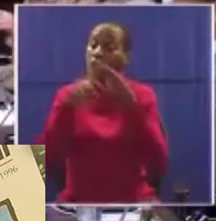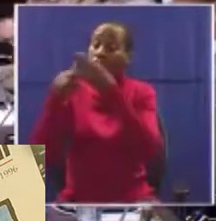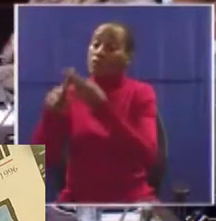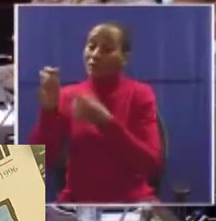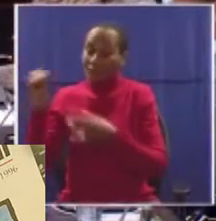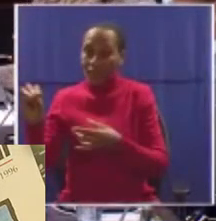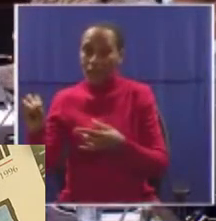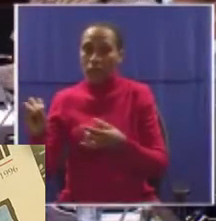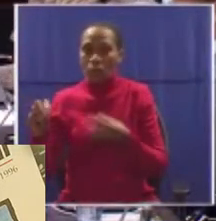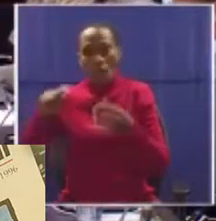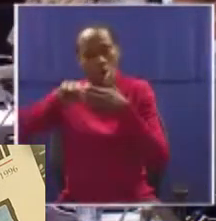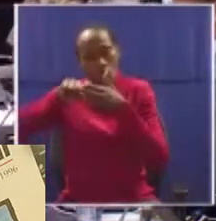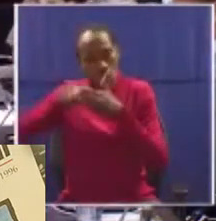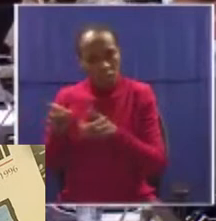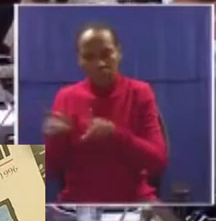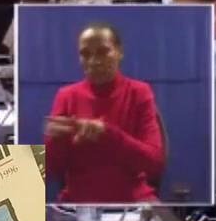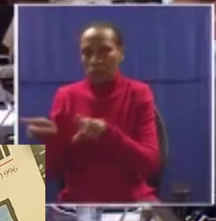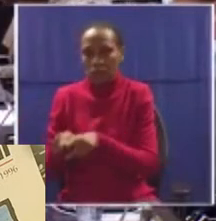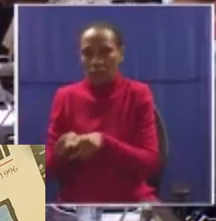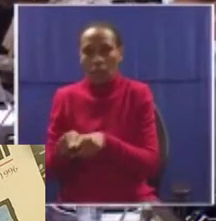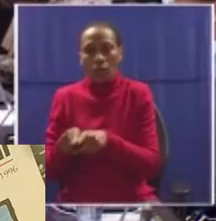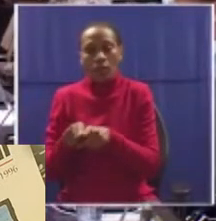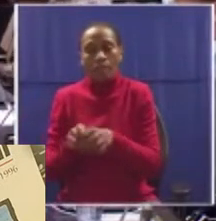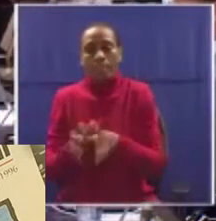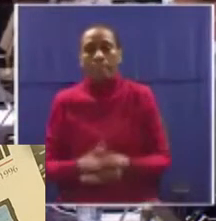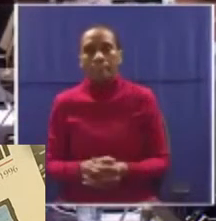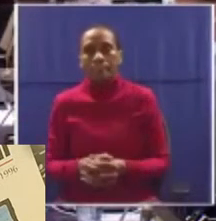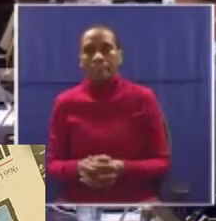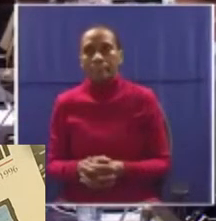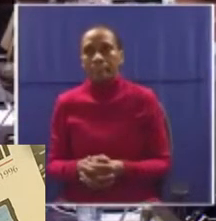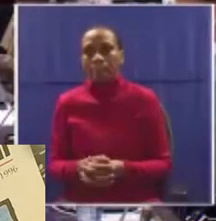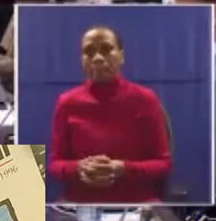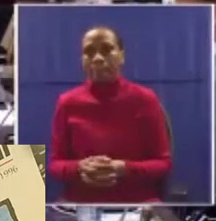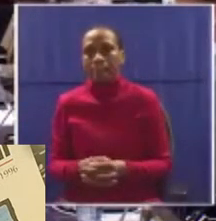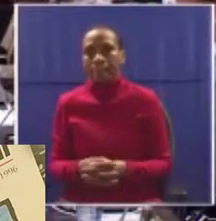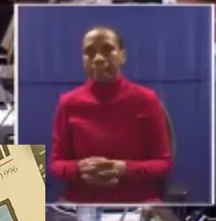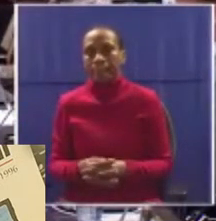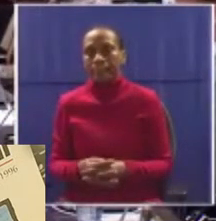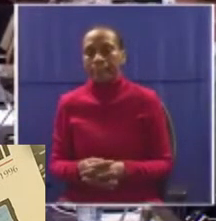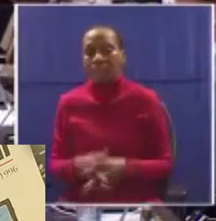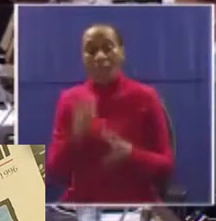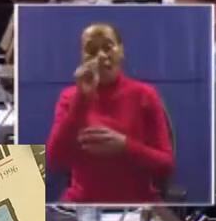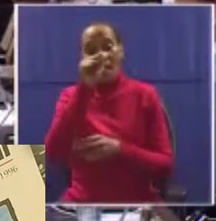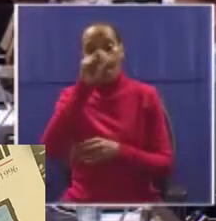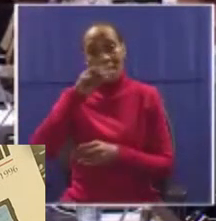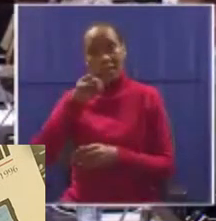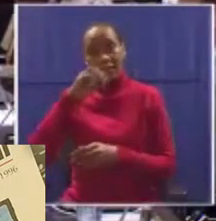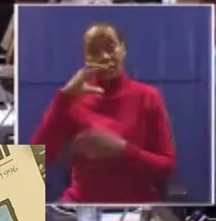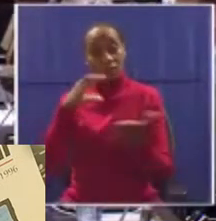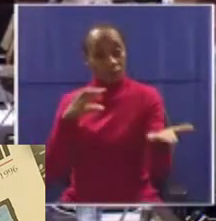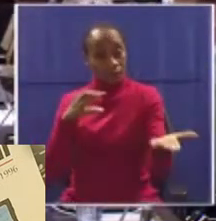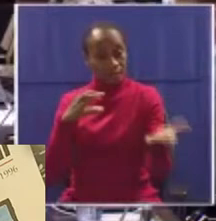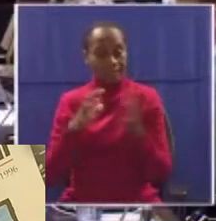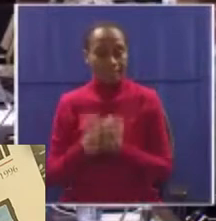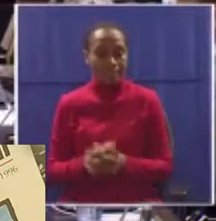platform will remain locked during this period the ANC